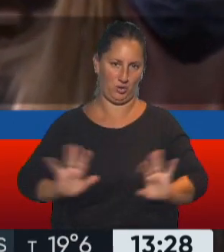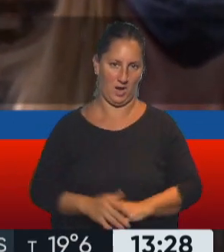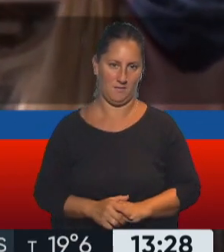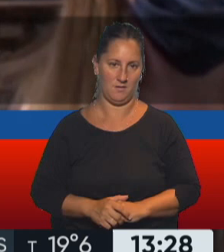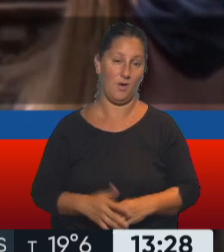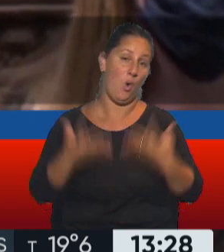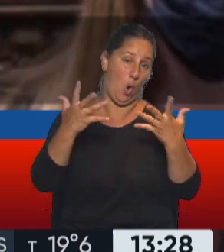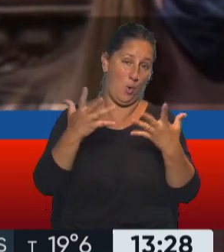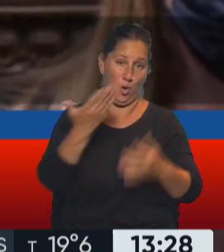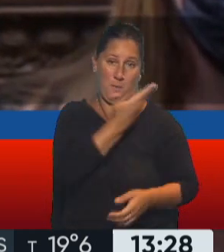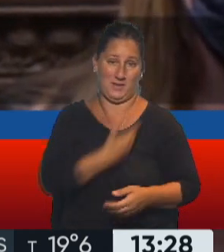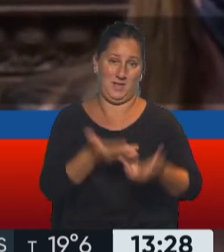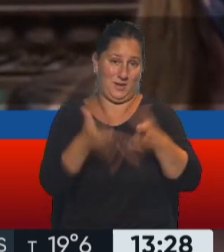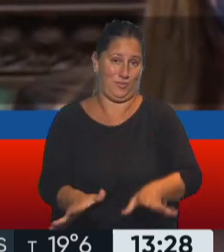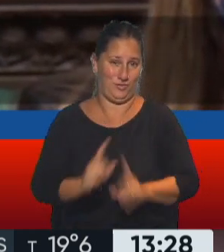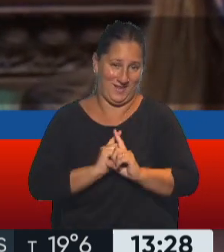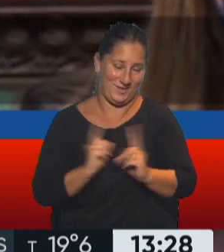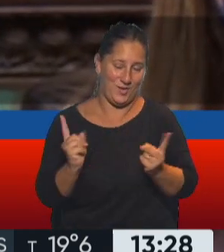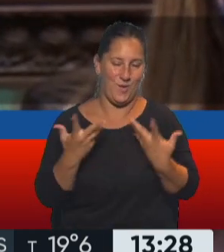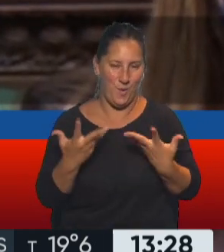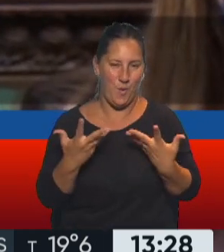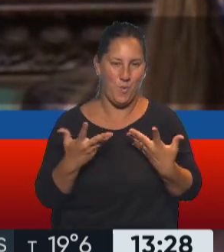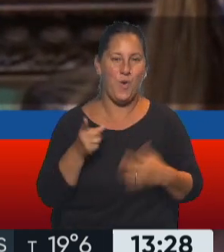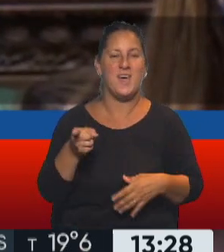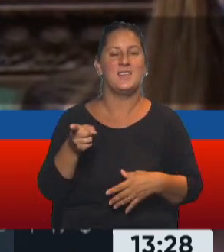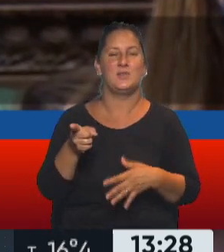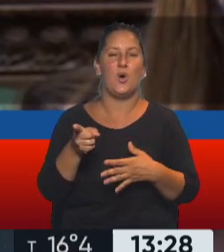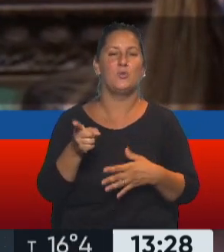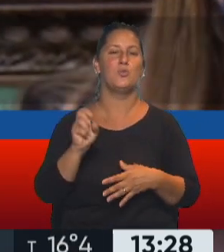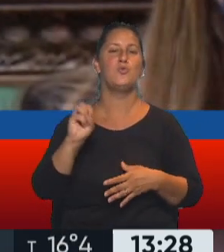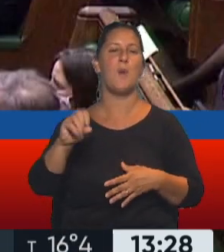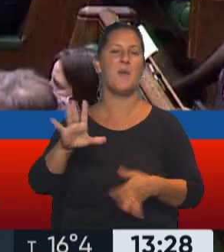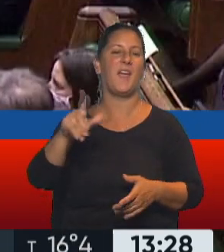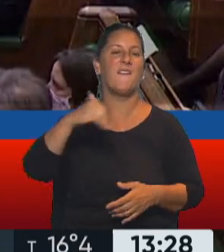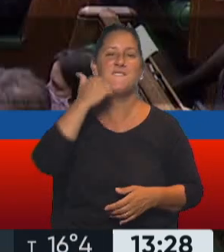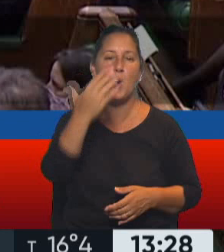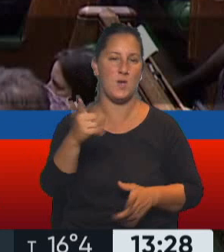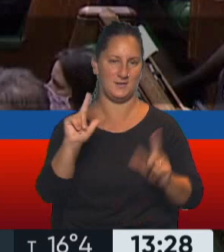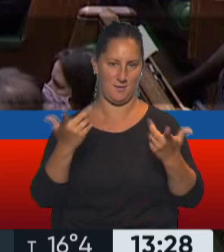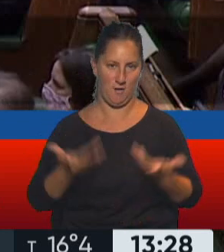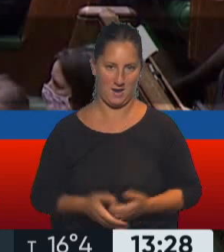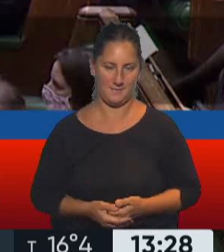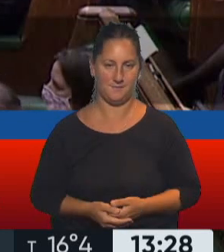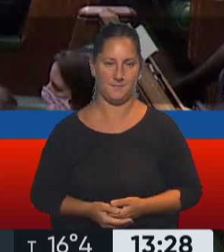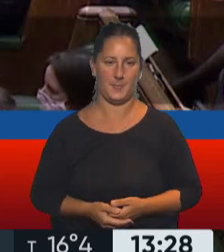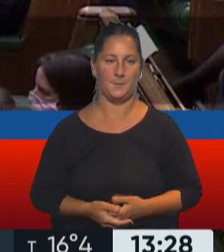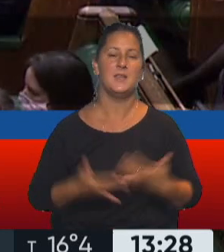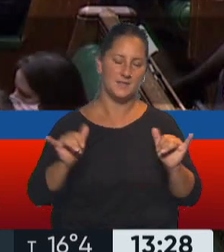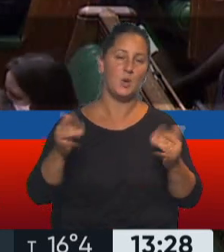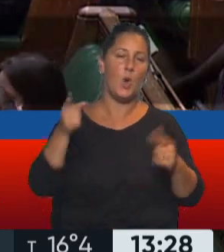Of course he won't, because he is a man without shame. Well, they can laugh,